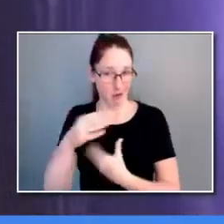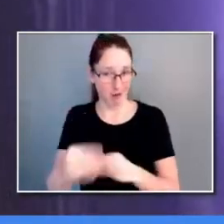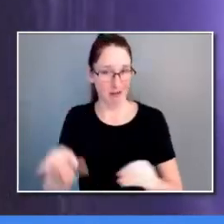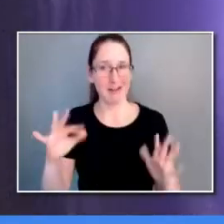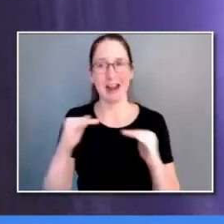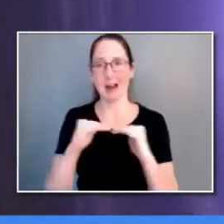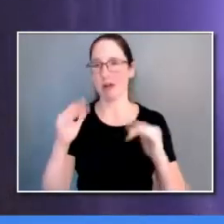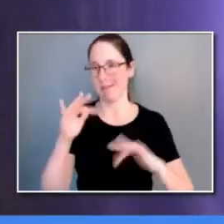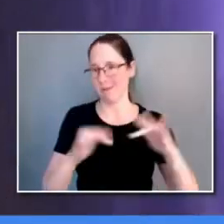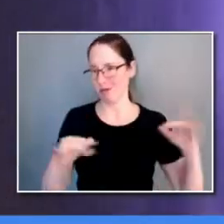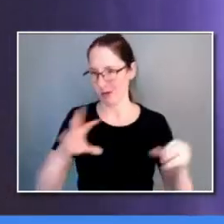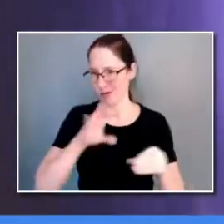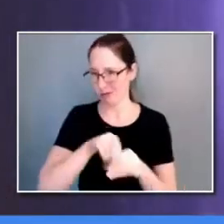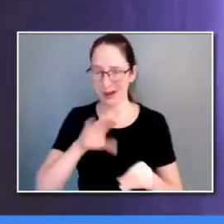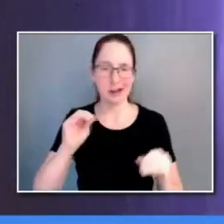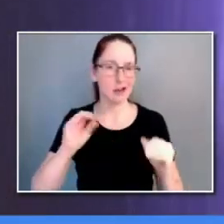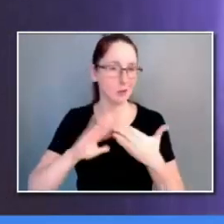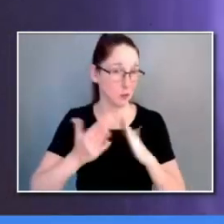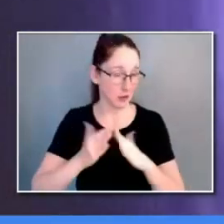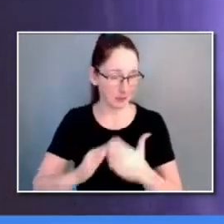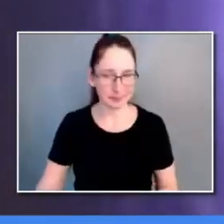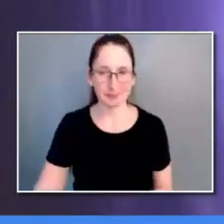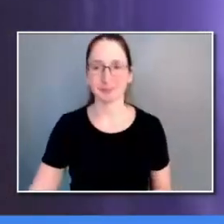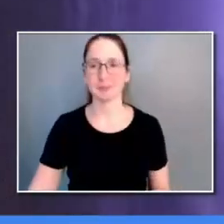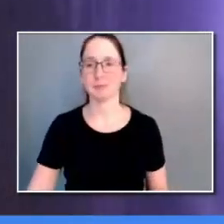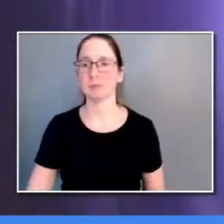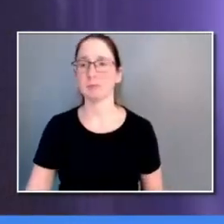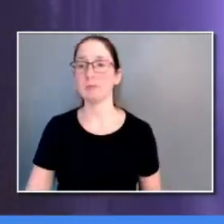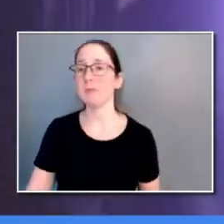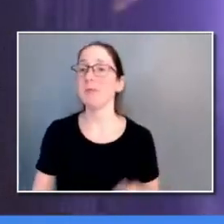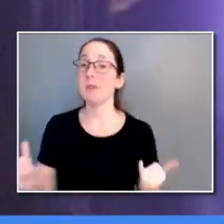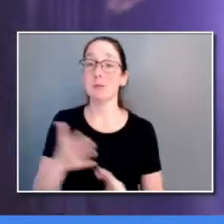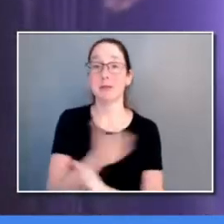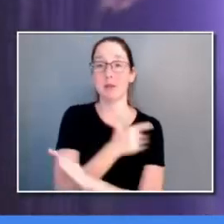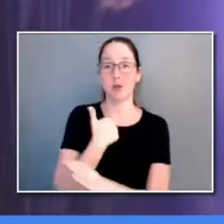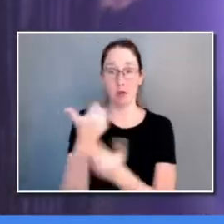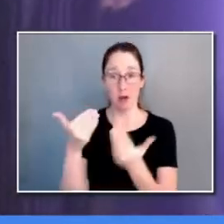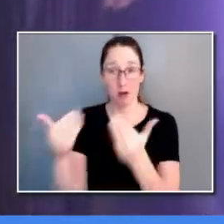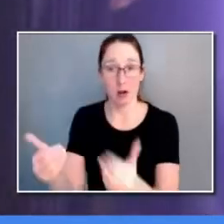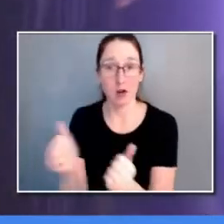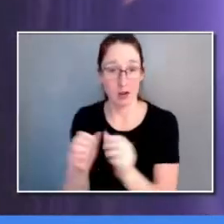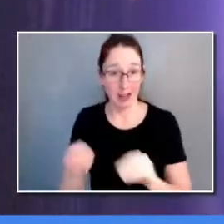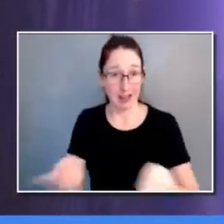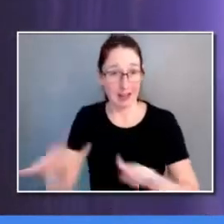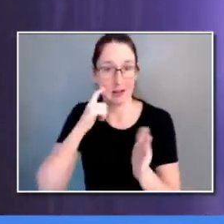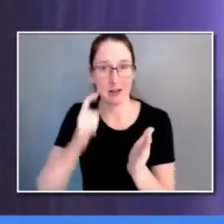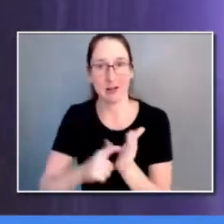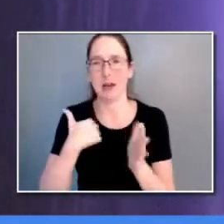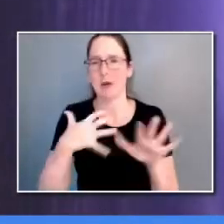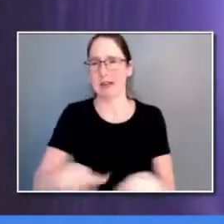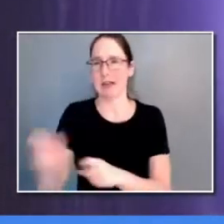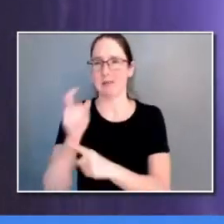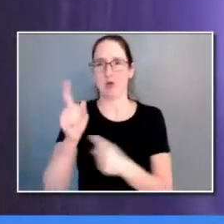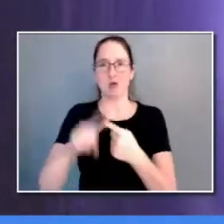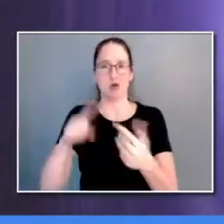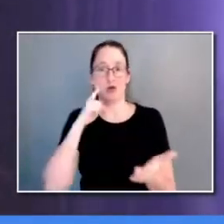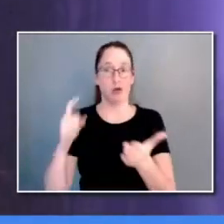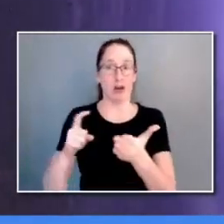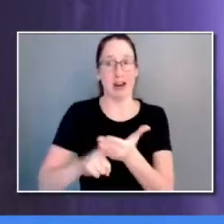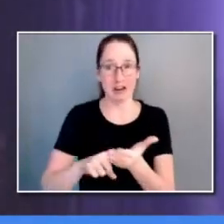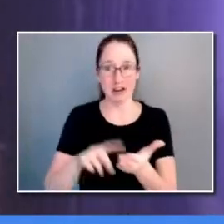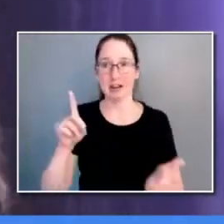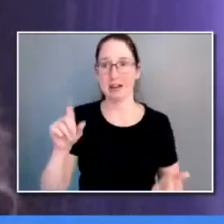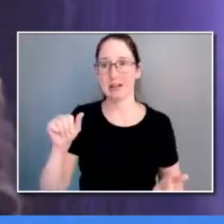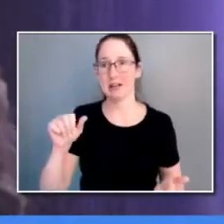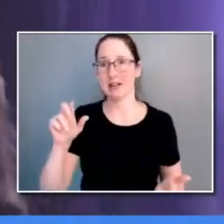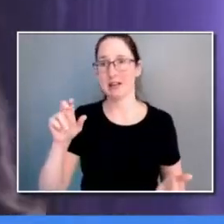Equity, Diversity, Inclusion, and Community. Now, before we move on to the land acknowledgement, I want to take a moment to recognize DaNell Daymon for